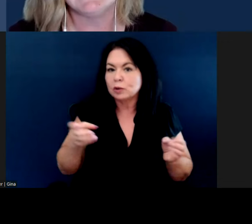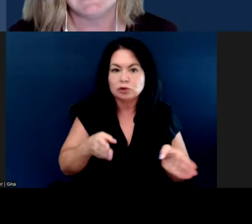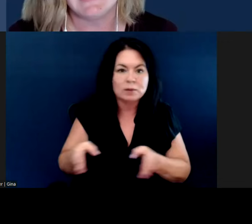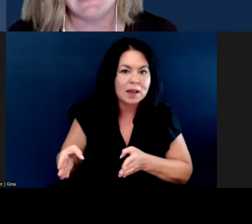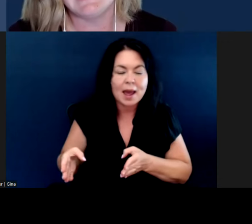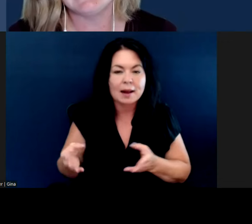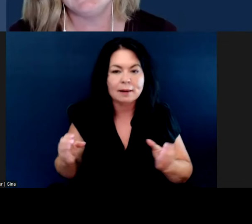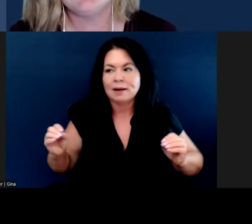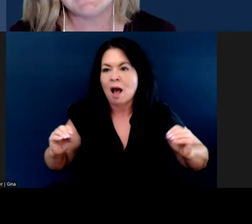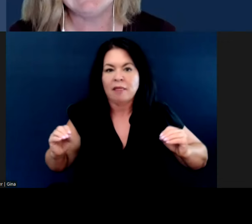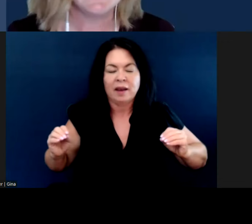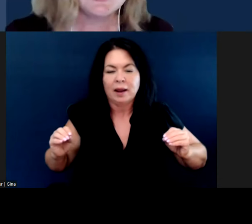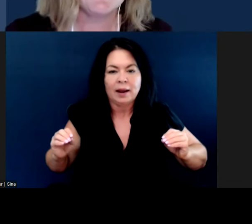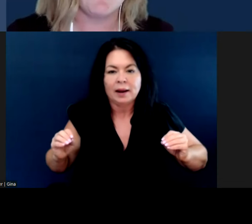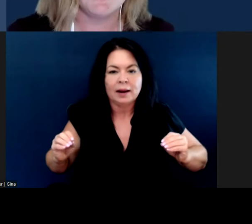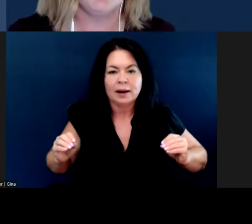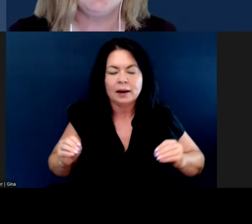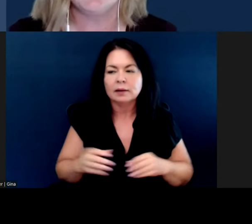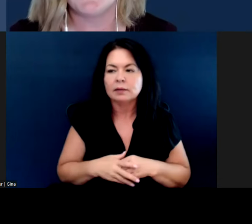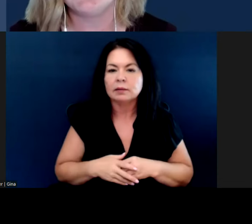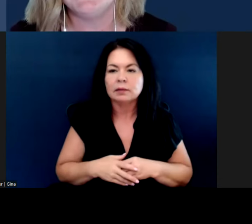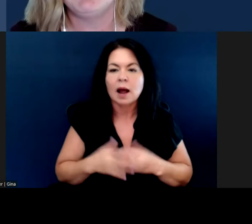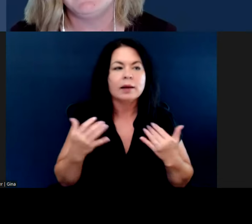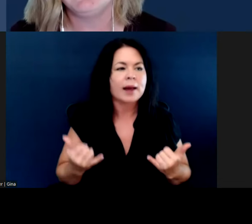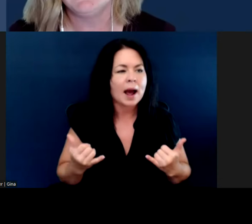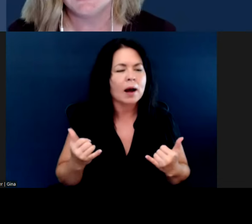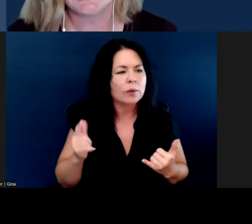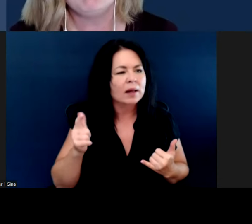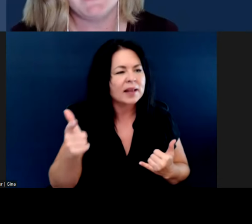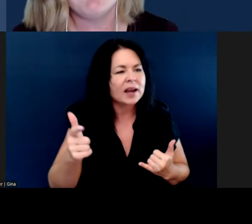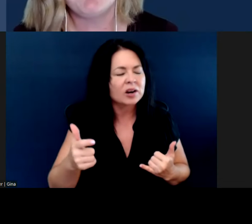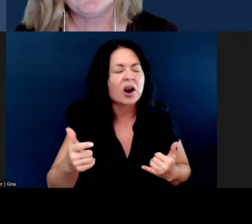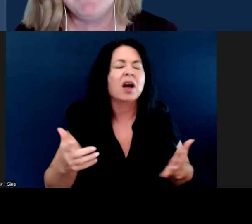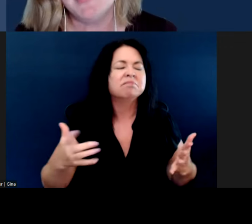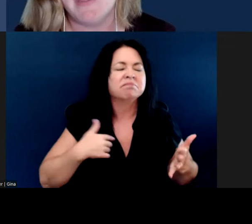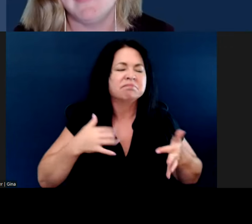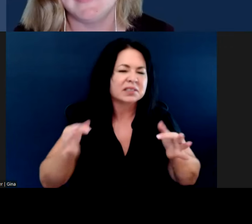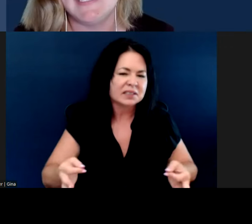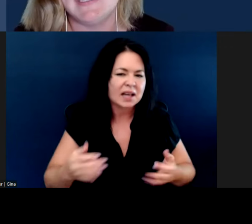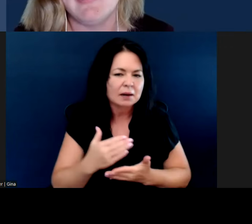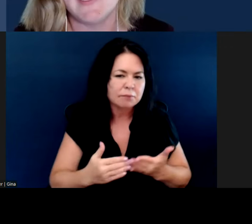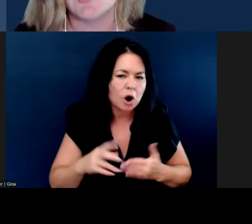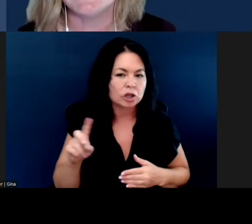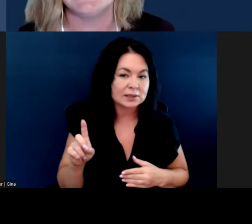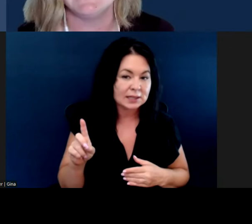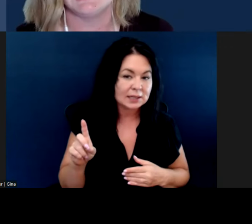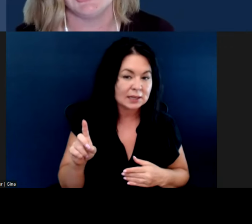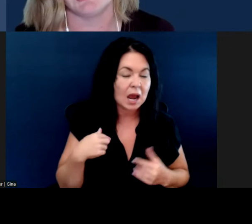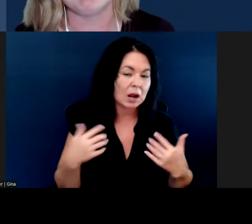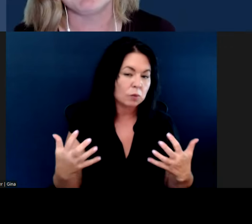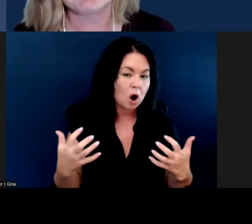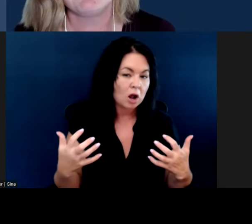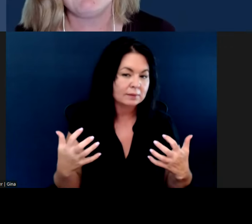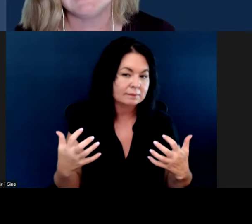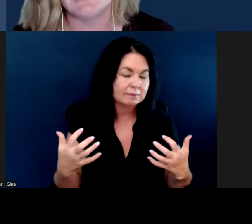D, and you decide later to enroll in a Part D plan, you may have a premium penalty that increases each